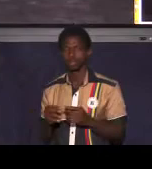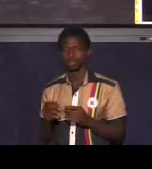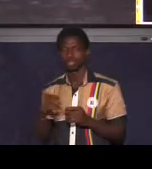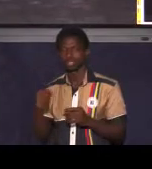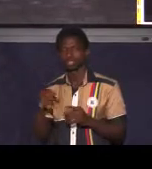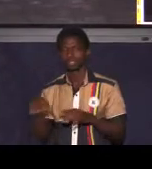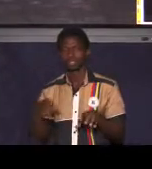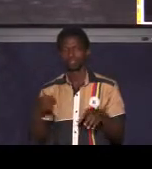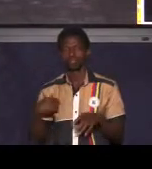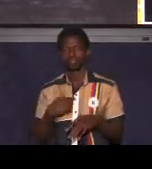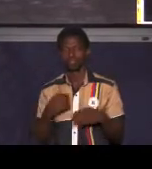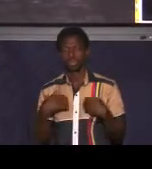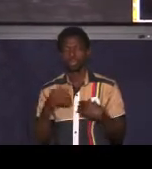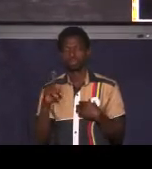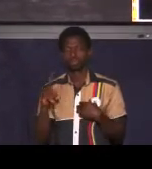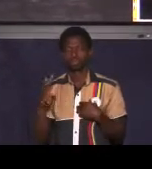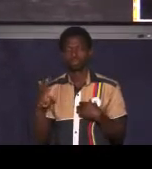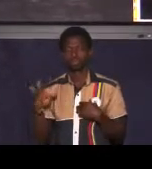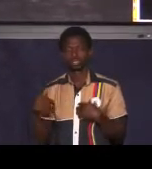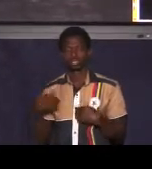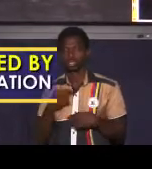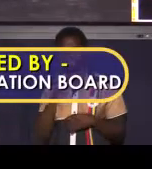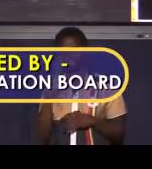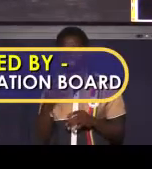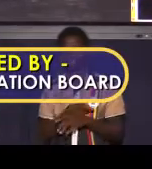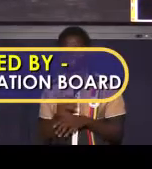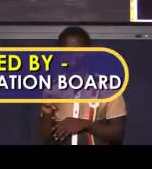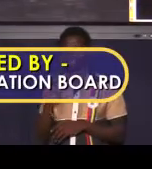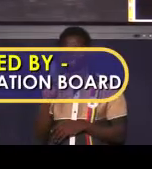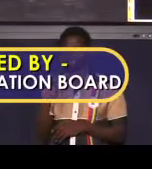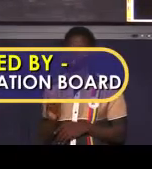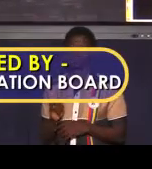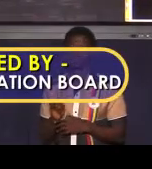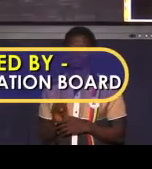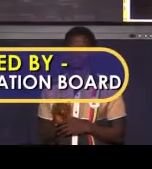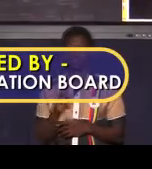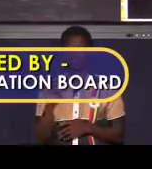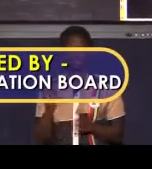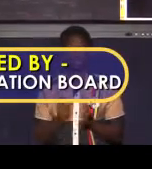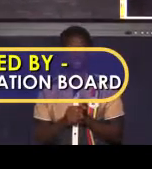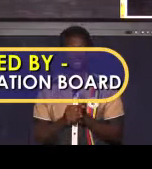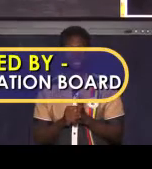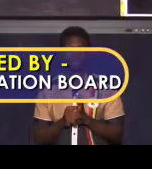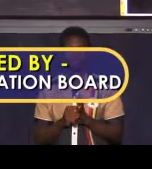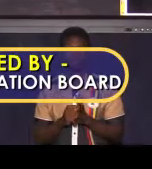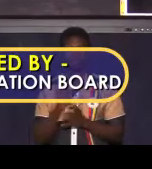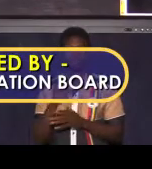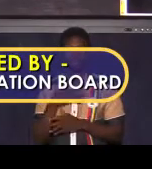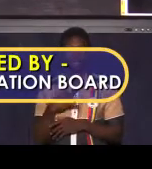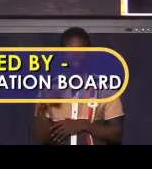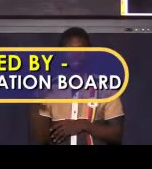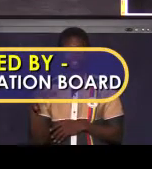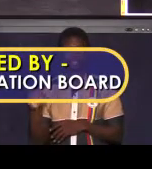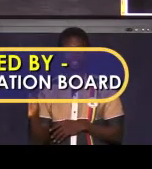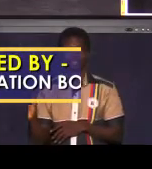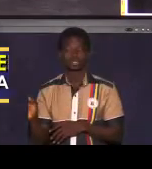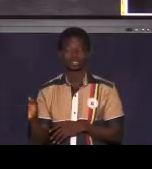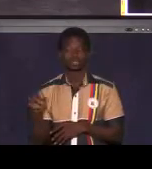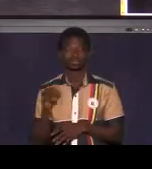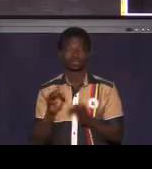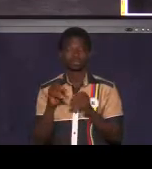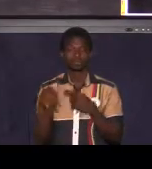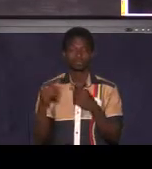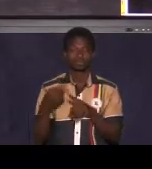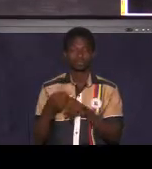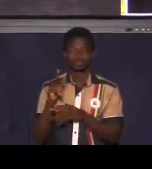have? 1, 2, 3. And so that means we are multiplying by 1,000. 1 and 3 zeros.